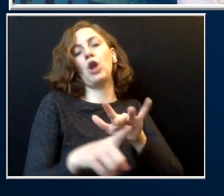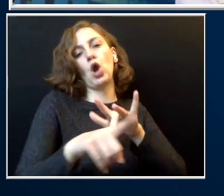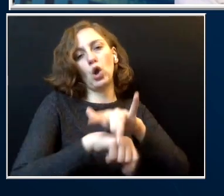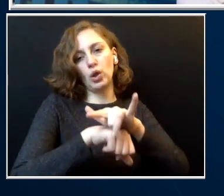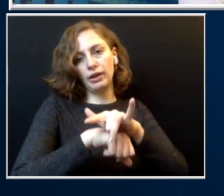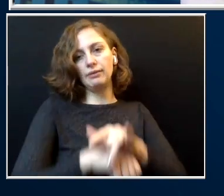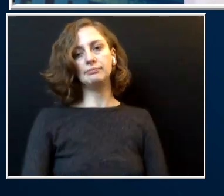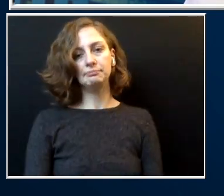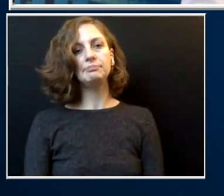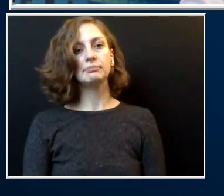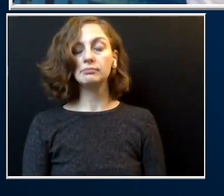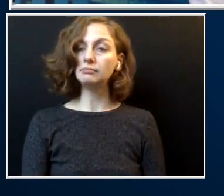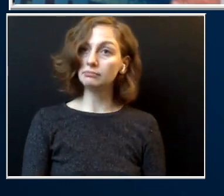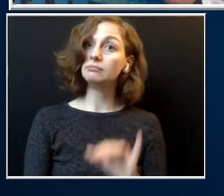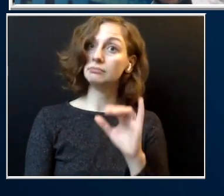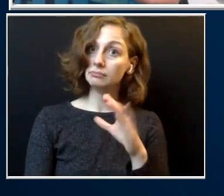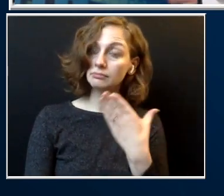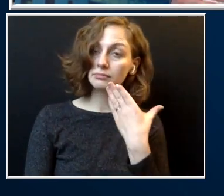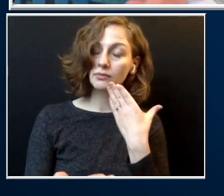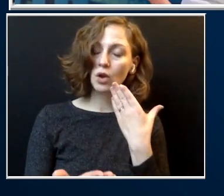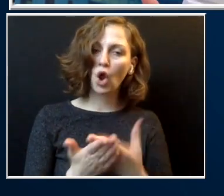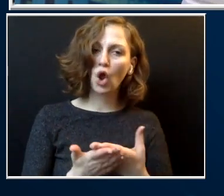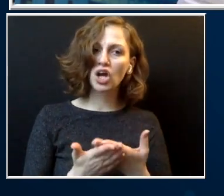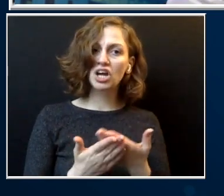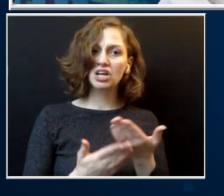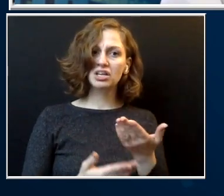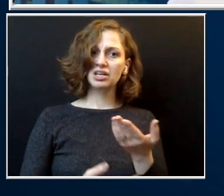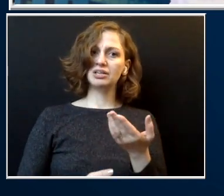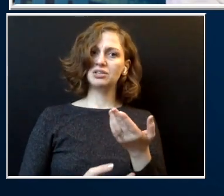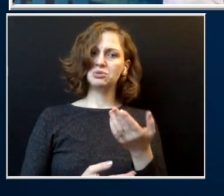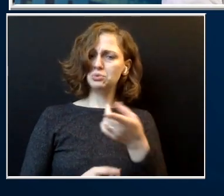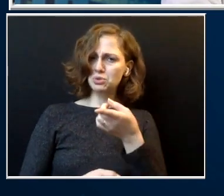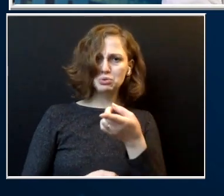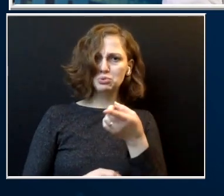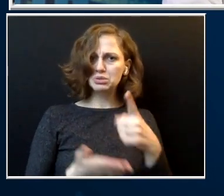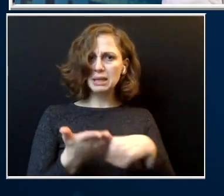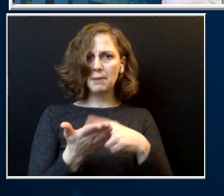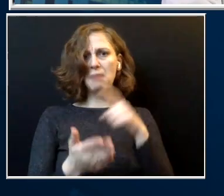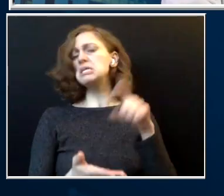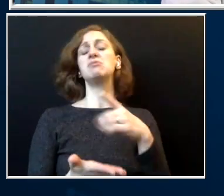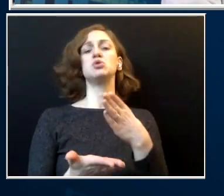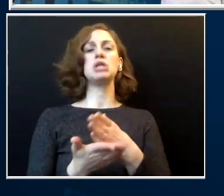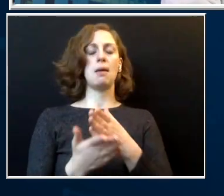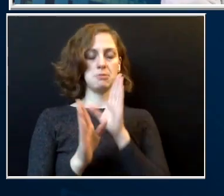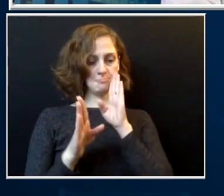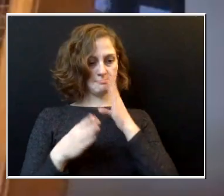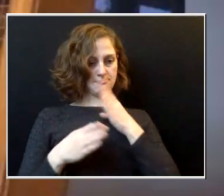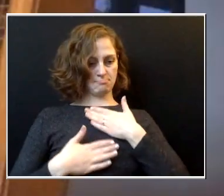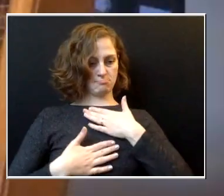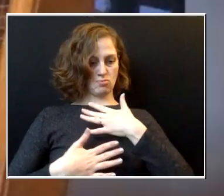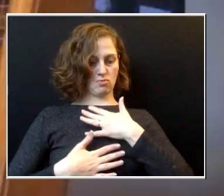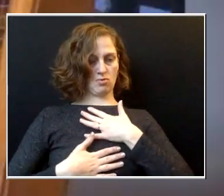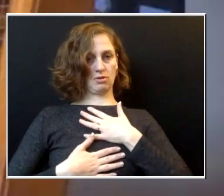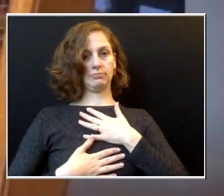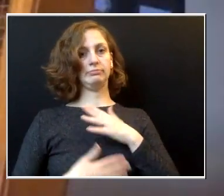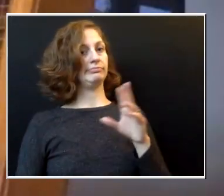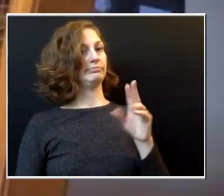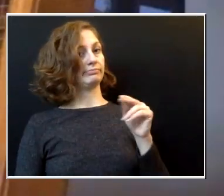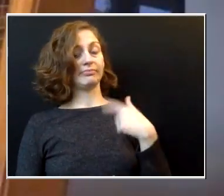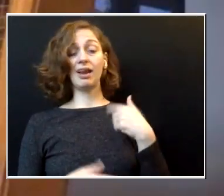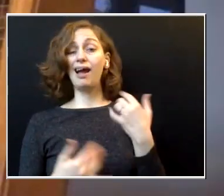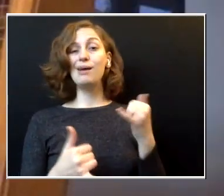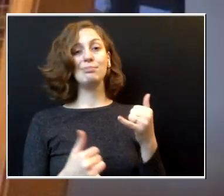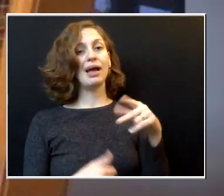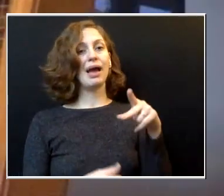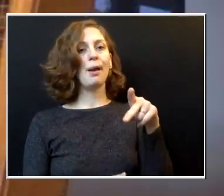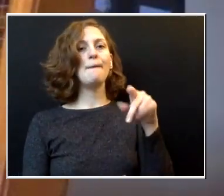Now, do you ever have to stop and just focus on your breathing? No. I mean, I play pickleball 3 to 4 times a